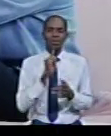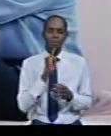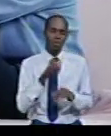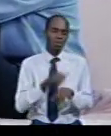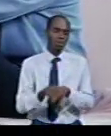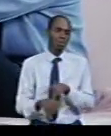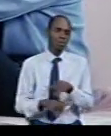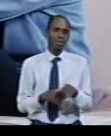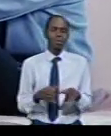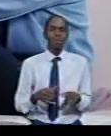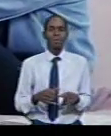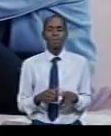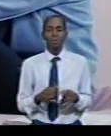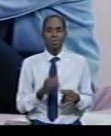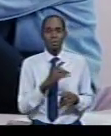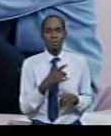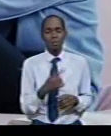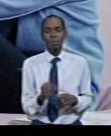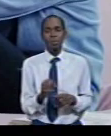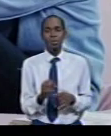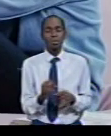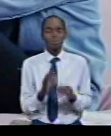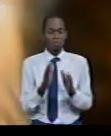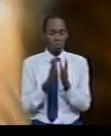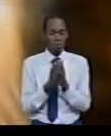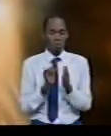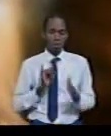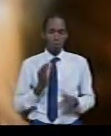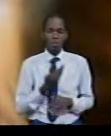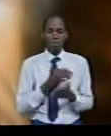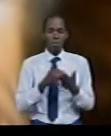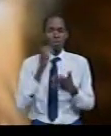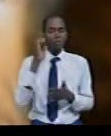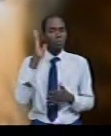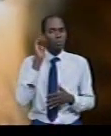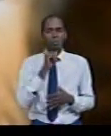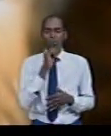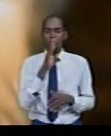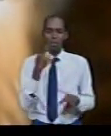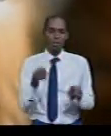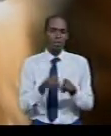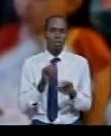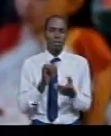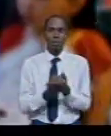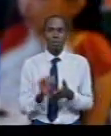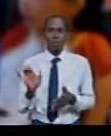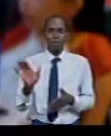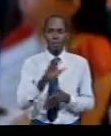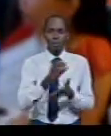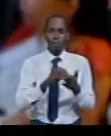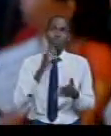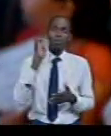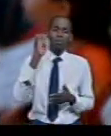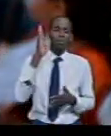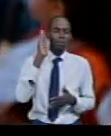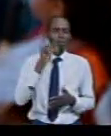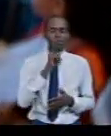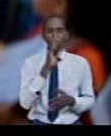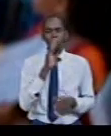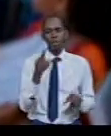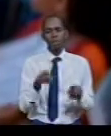pray evangelism will not be like that. Your evangelism will not be like